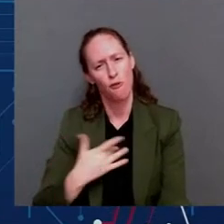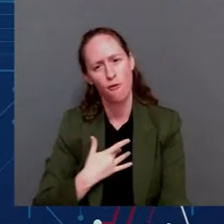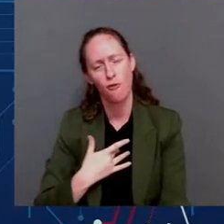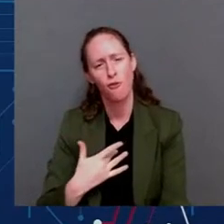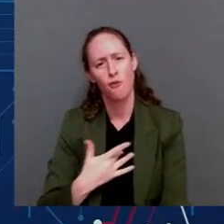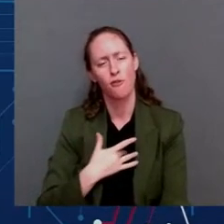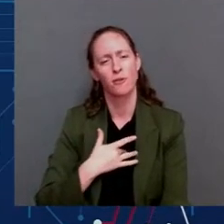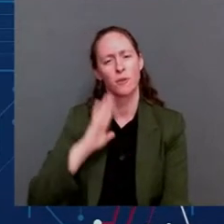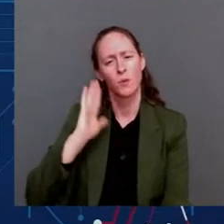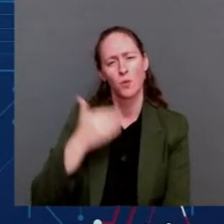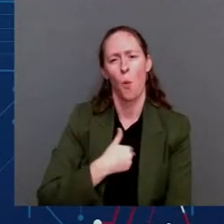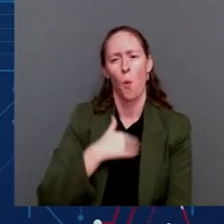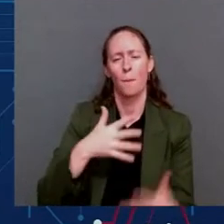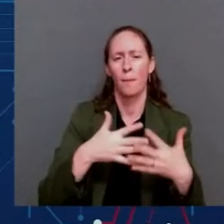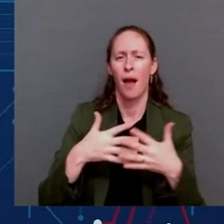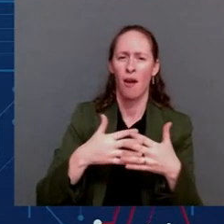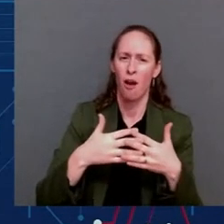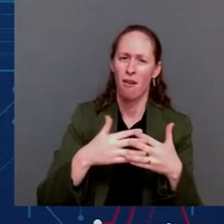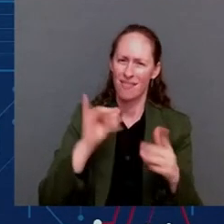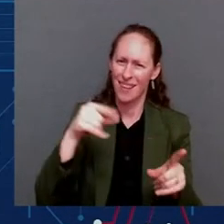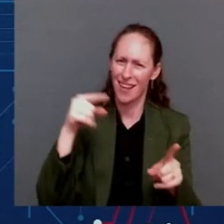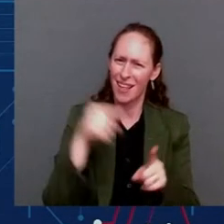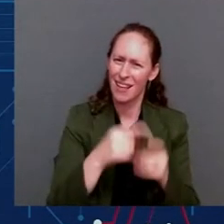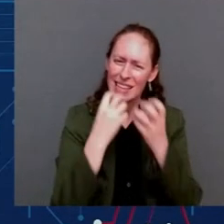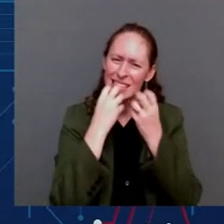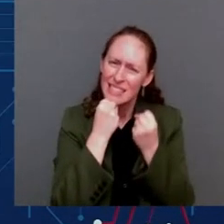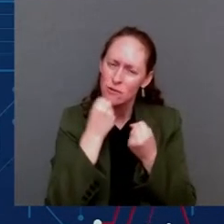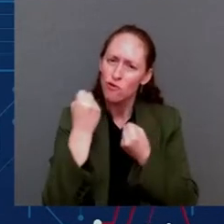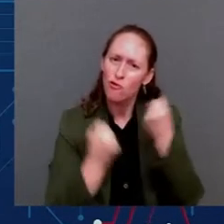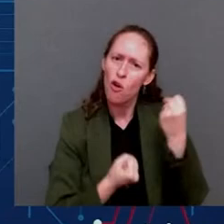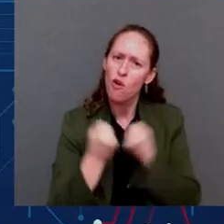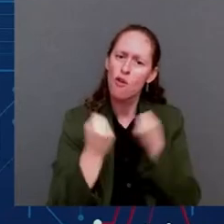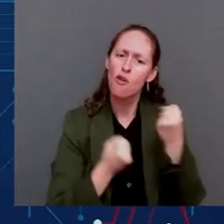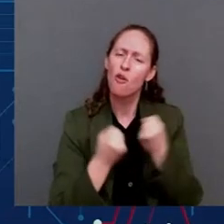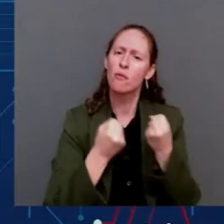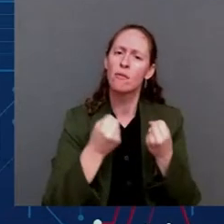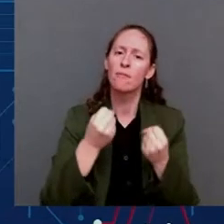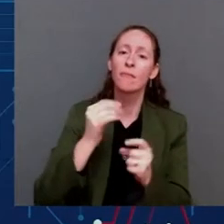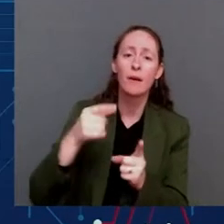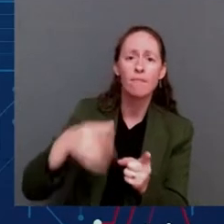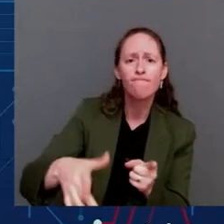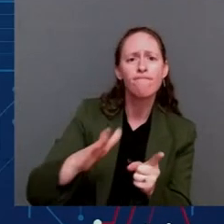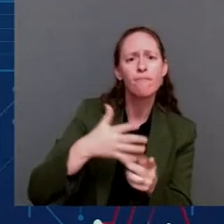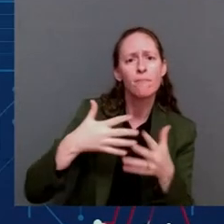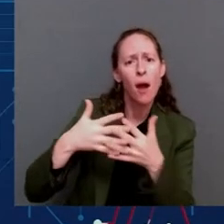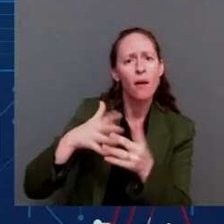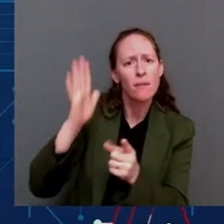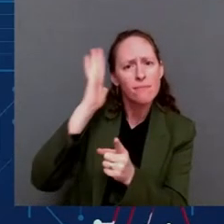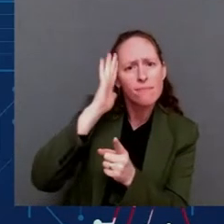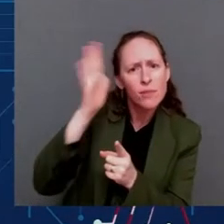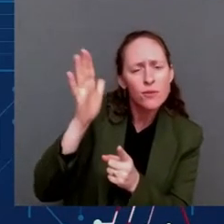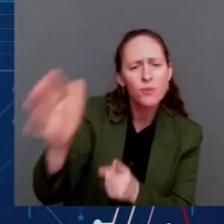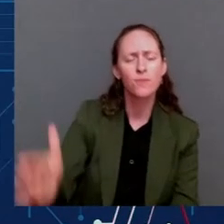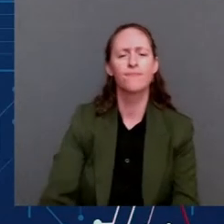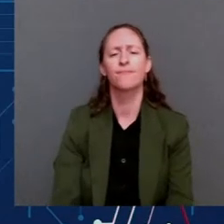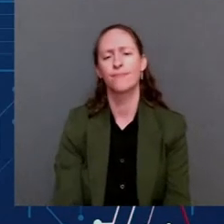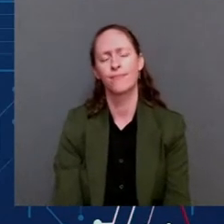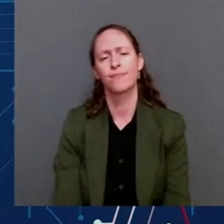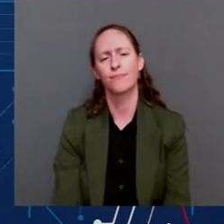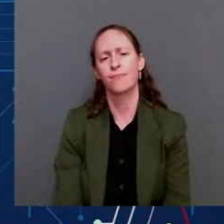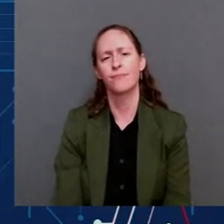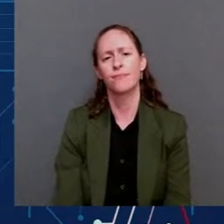future. And one of the reasons why I'm so excited about the CHIPS and Science bill is that it sees that future for decades to